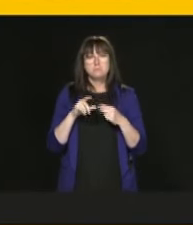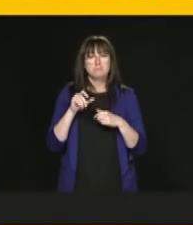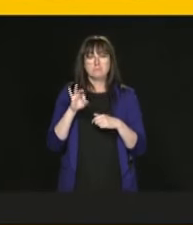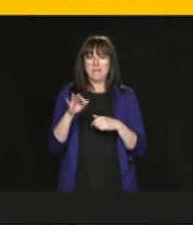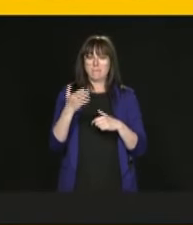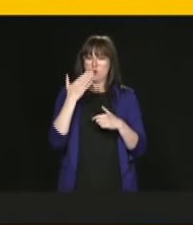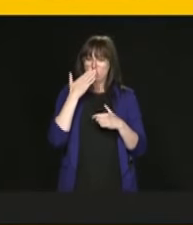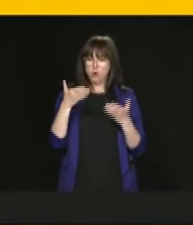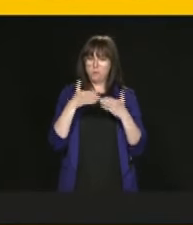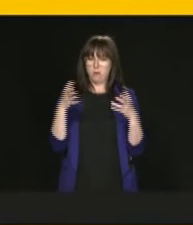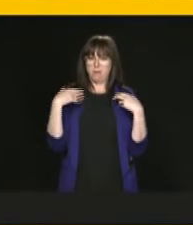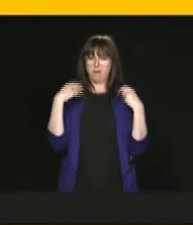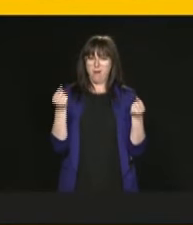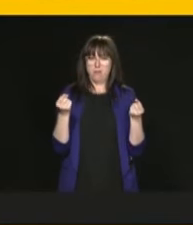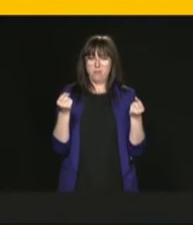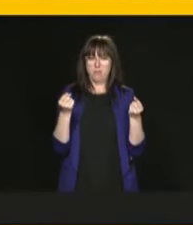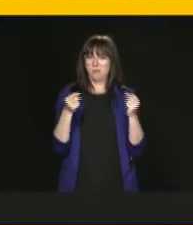underpin it.